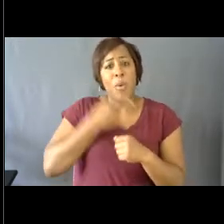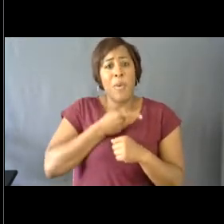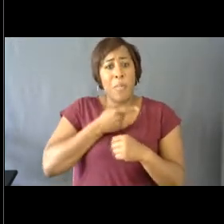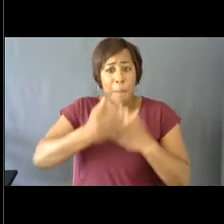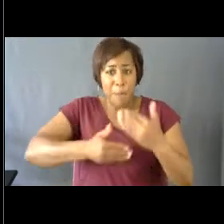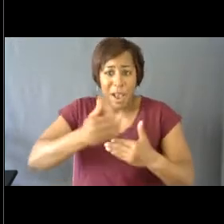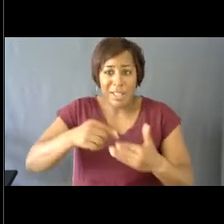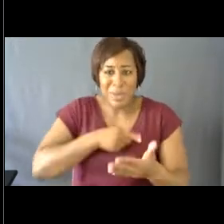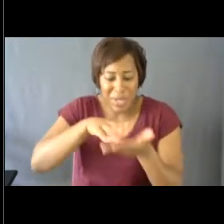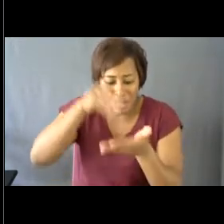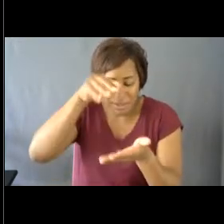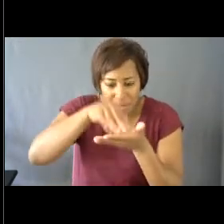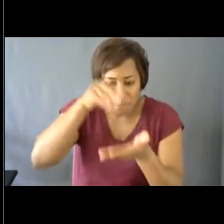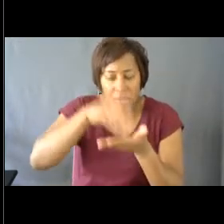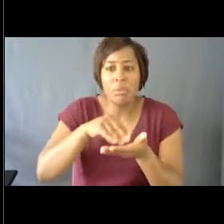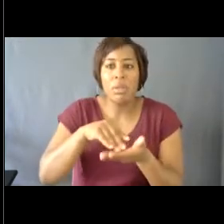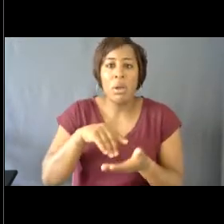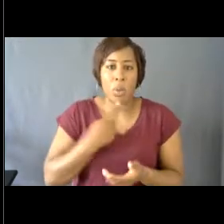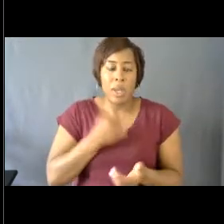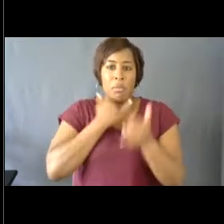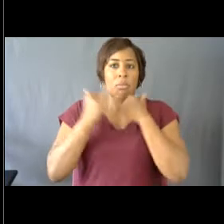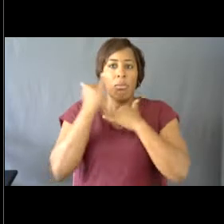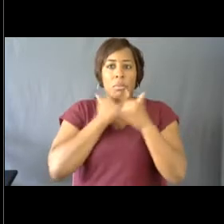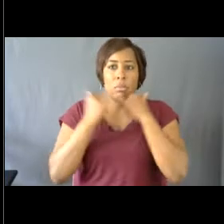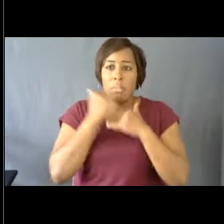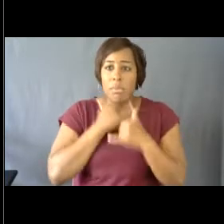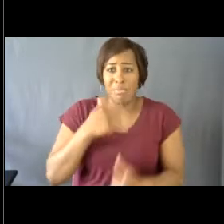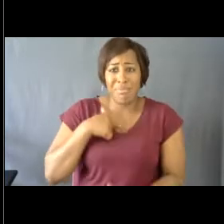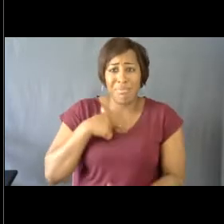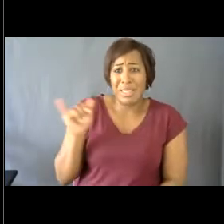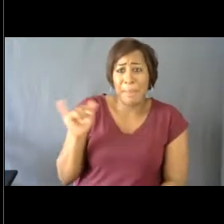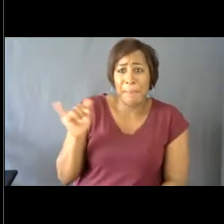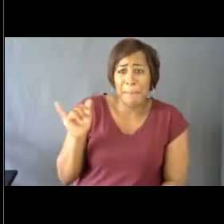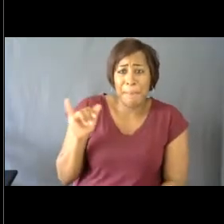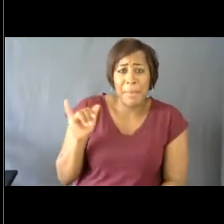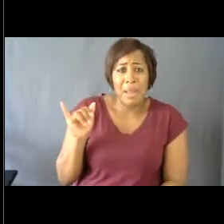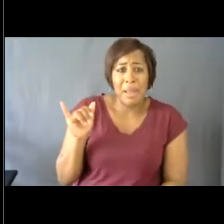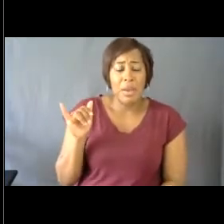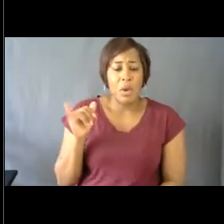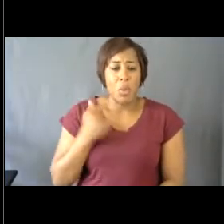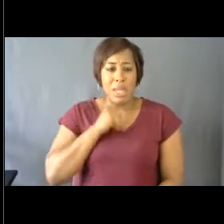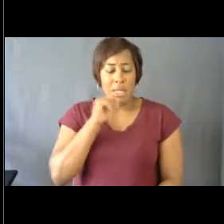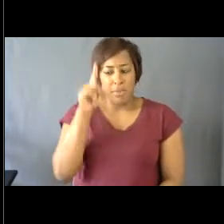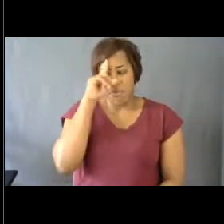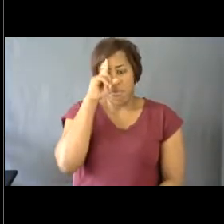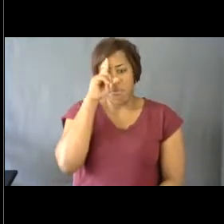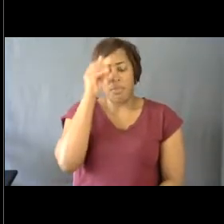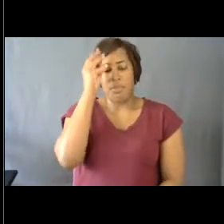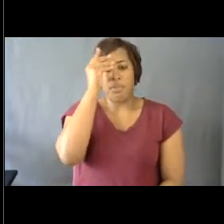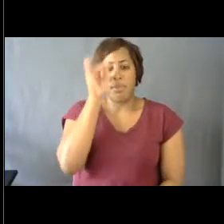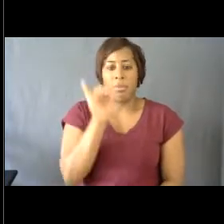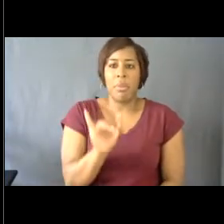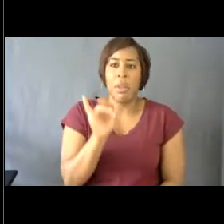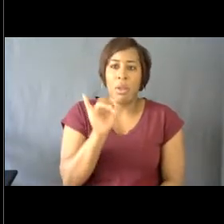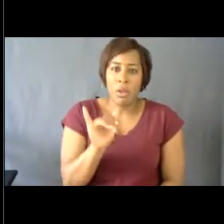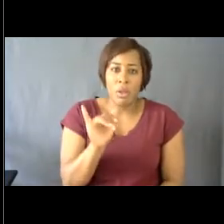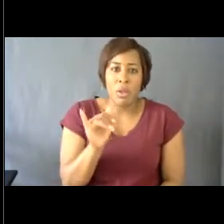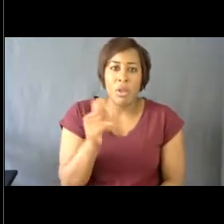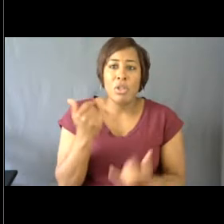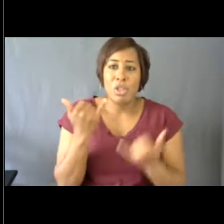that we made a lot of mistakes, as Jen mentioned. I did the same thing where we didn't think of this, and this is something that we are trying to